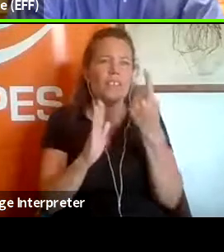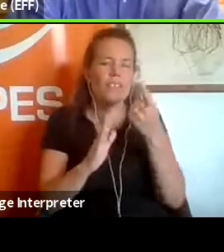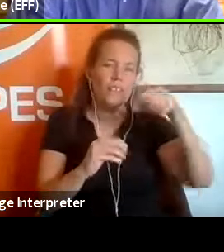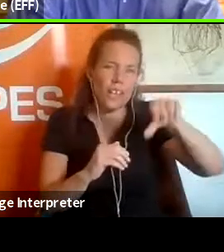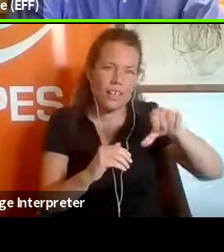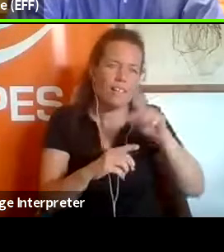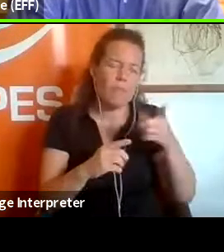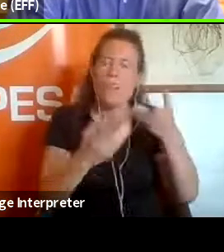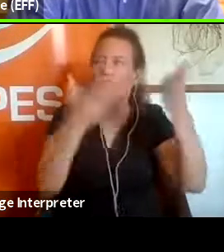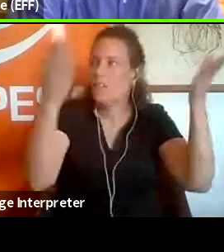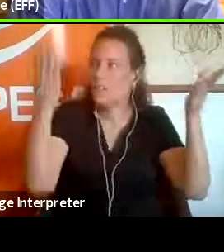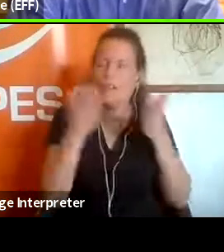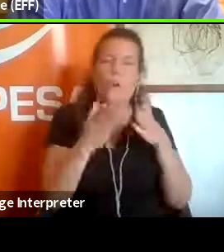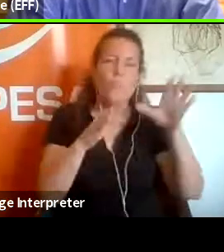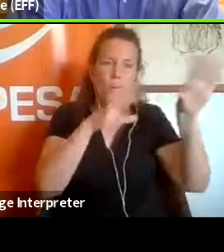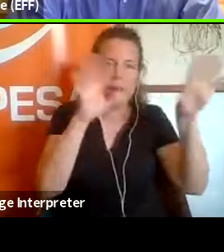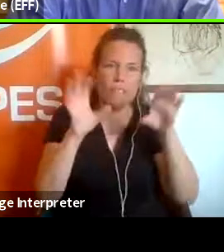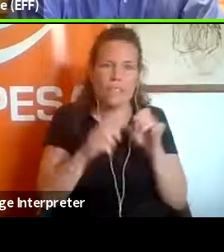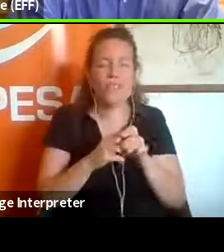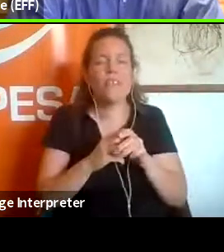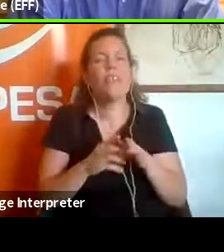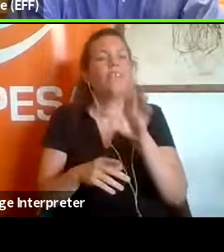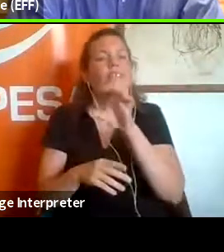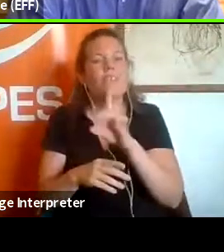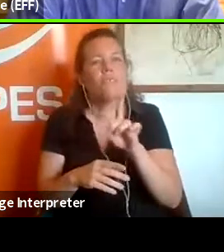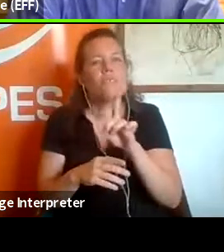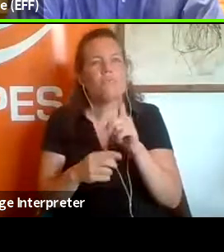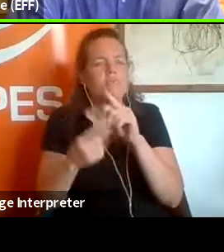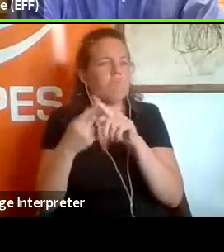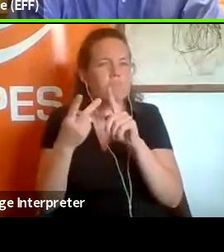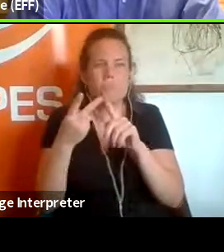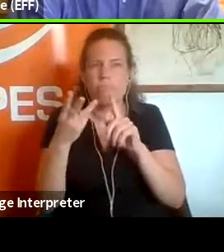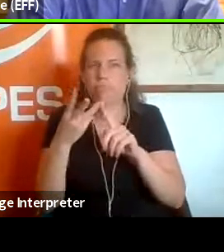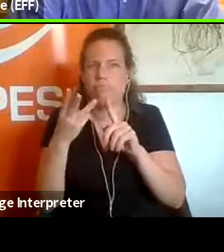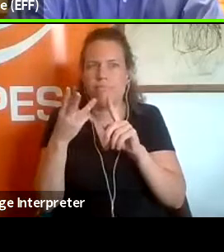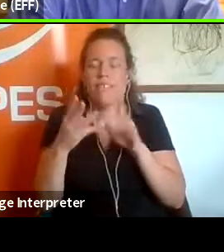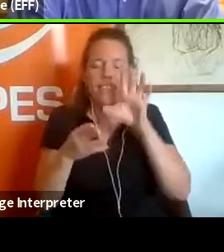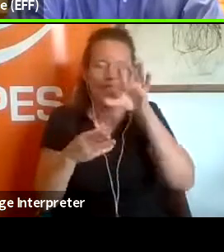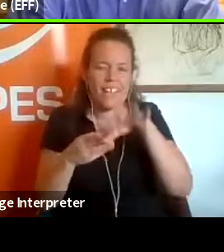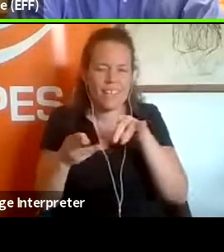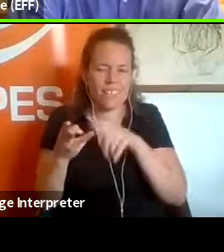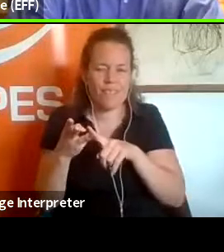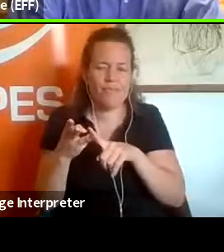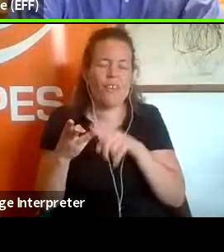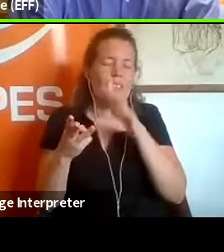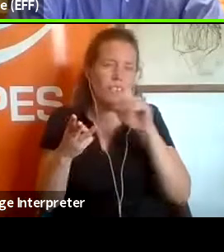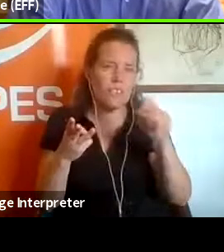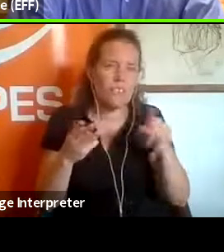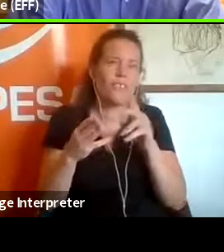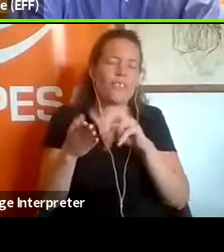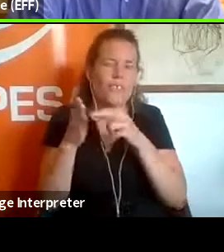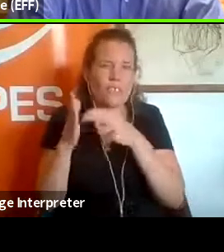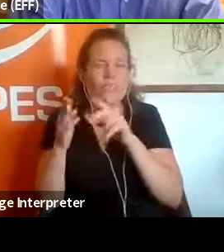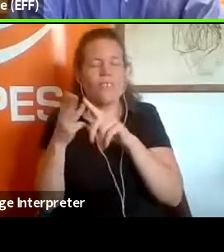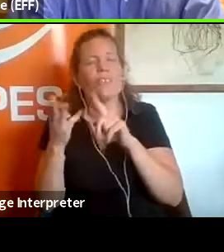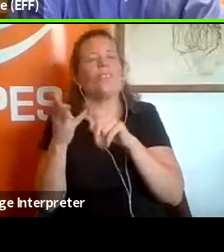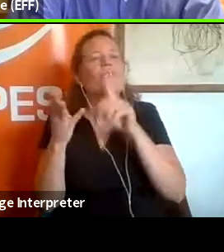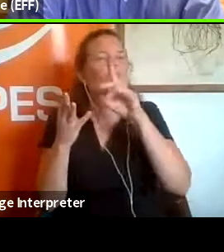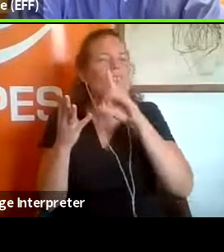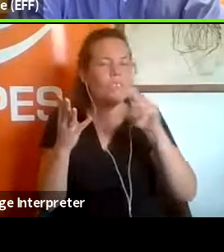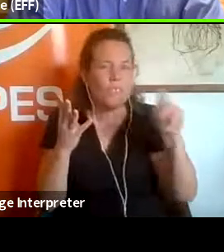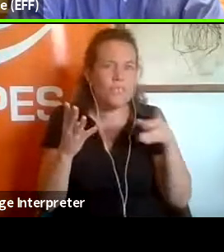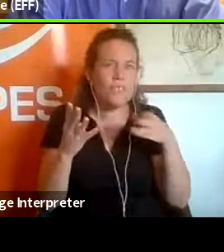Partners Digital, Open Technology Initiative, the Center for Democracy and Technology, Ranking Digital Rights, the ACLU of